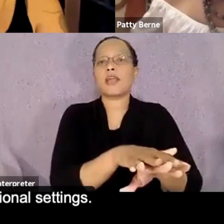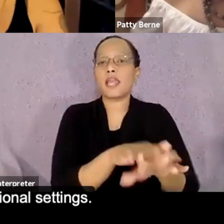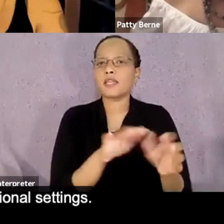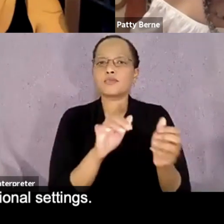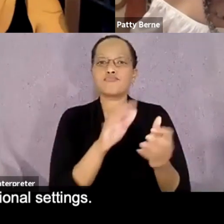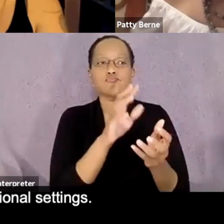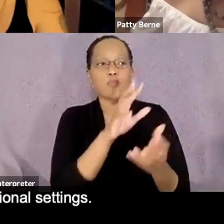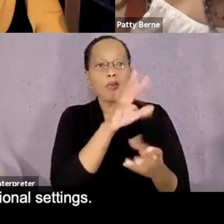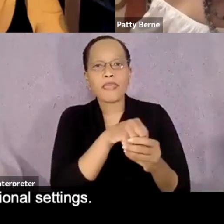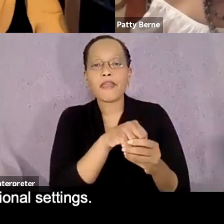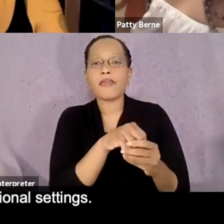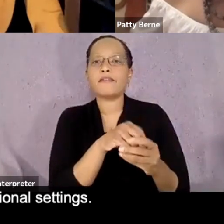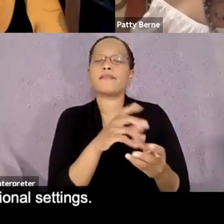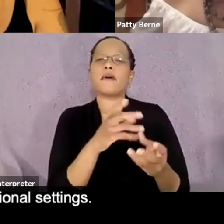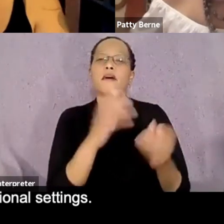educational settings.